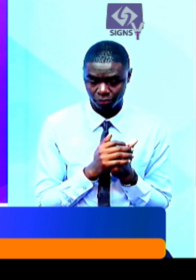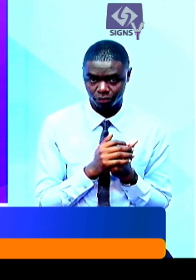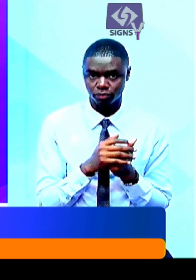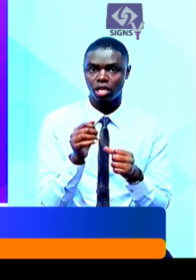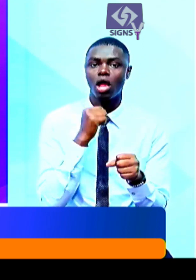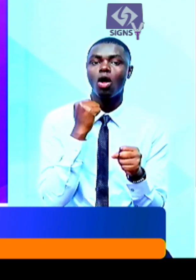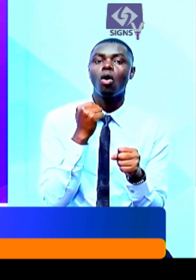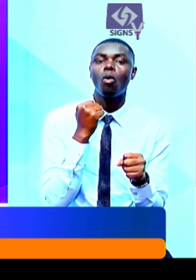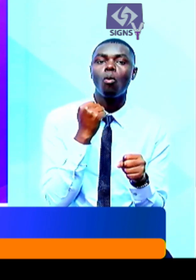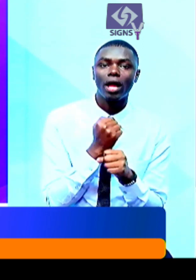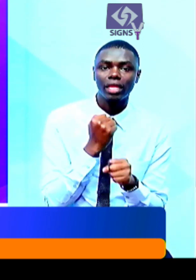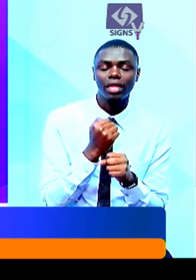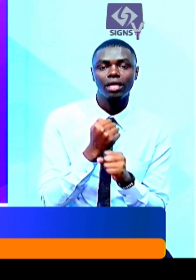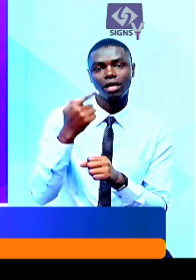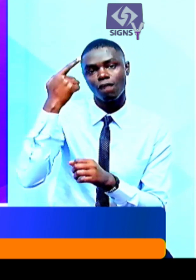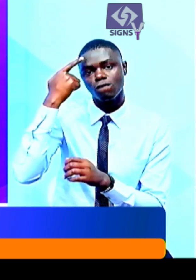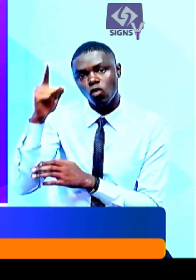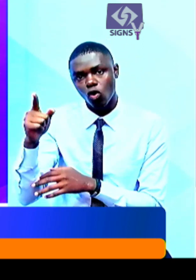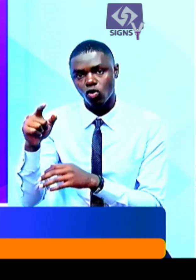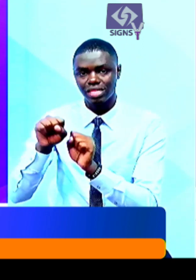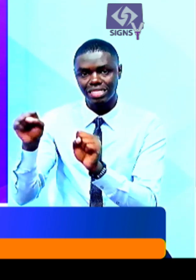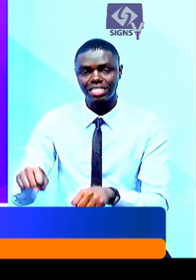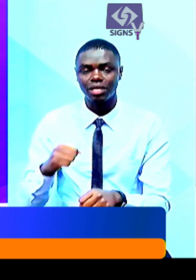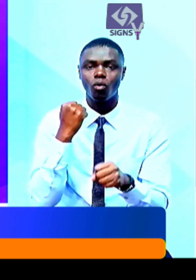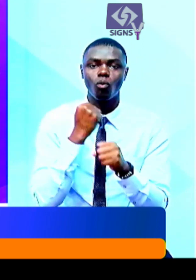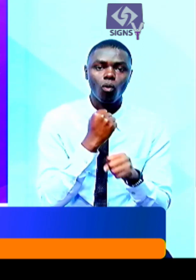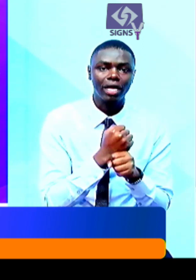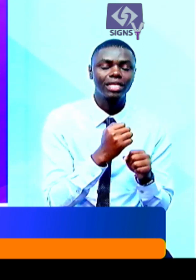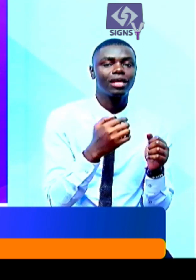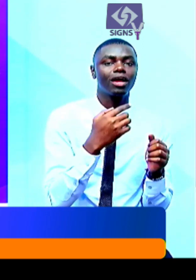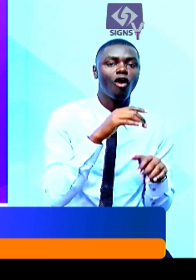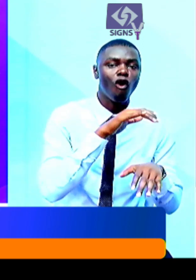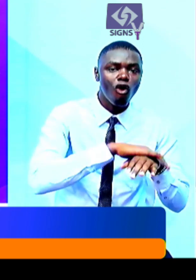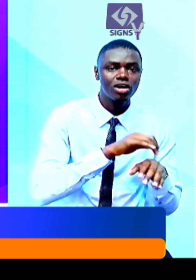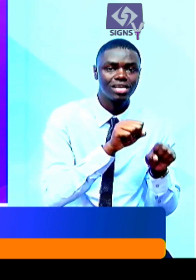working for the system, working on the system, working against the system.